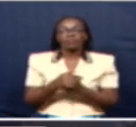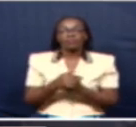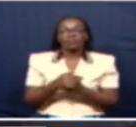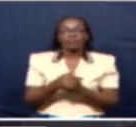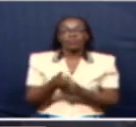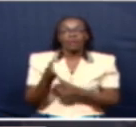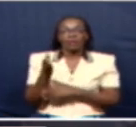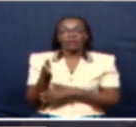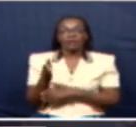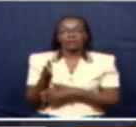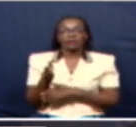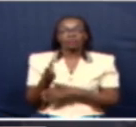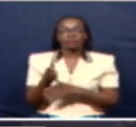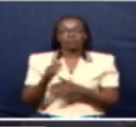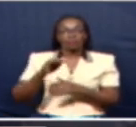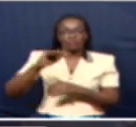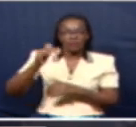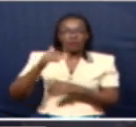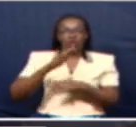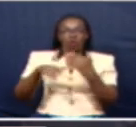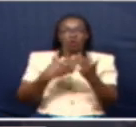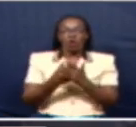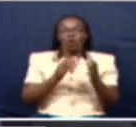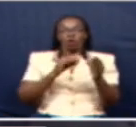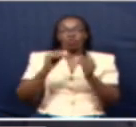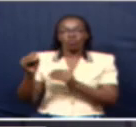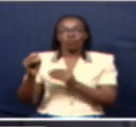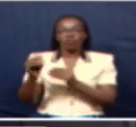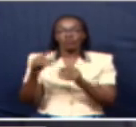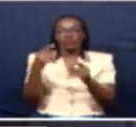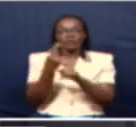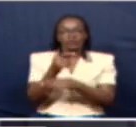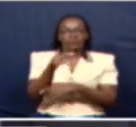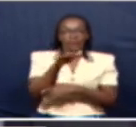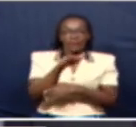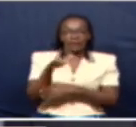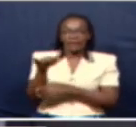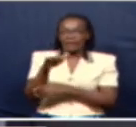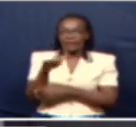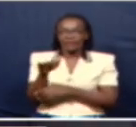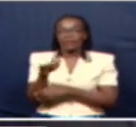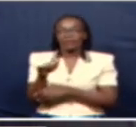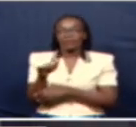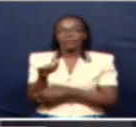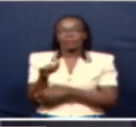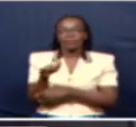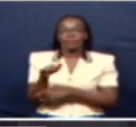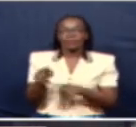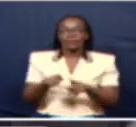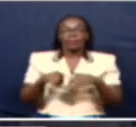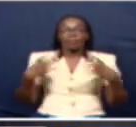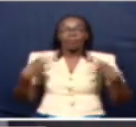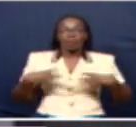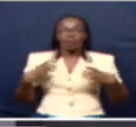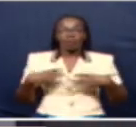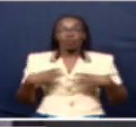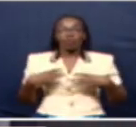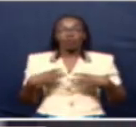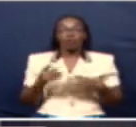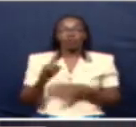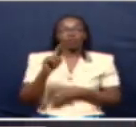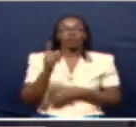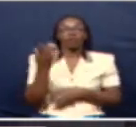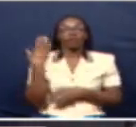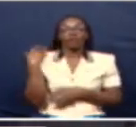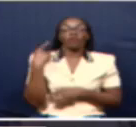to town, and they moved on to Ishiaweri, and that is the hometown, the residence of the former First Lady